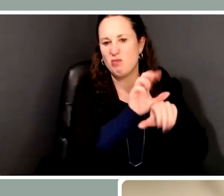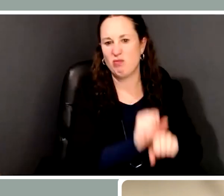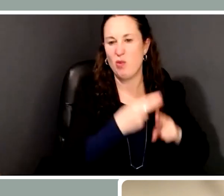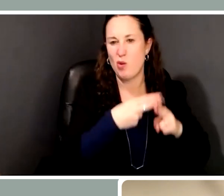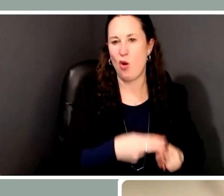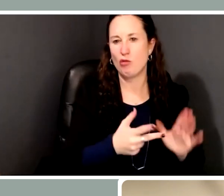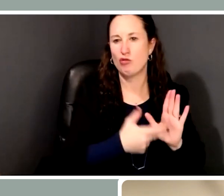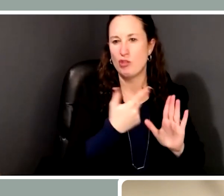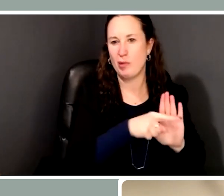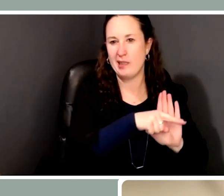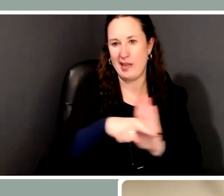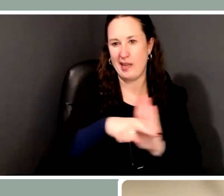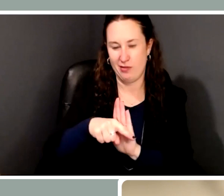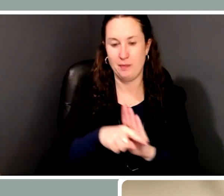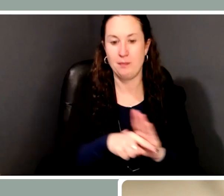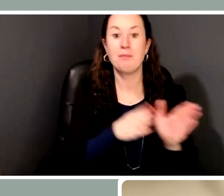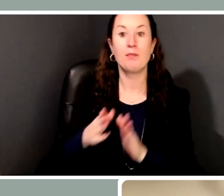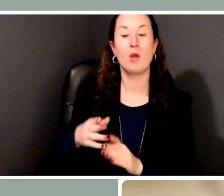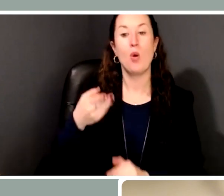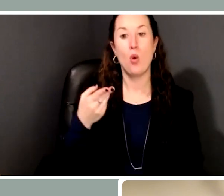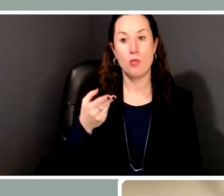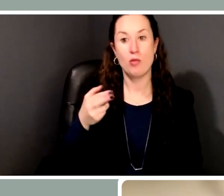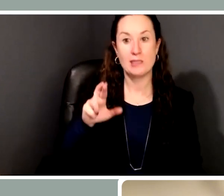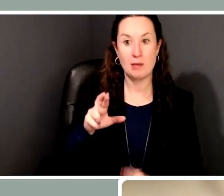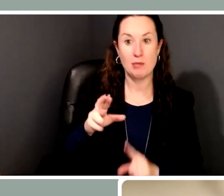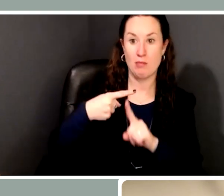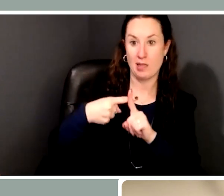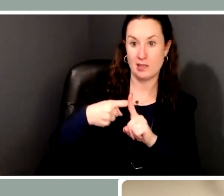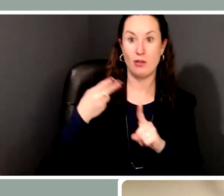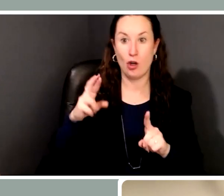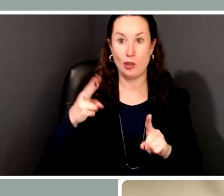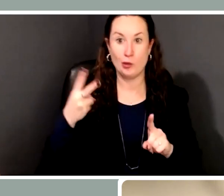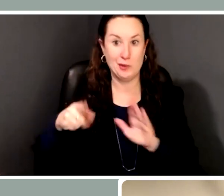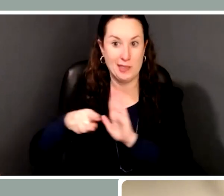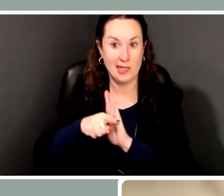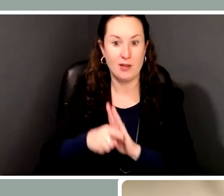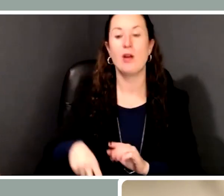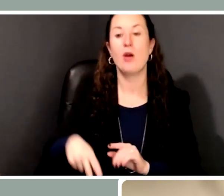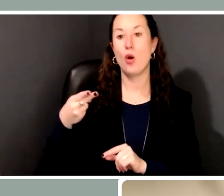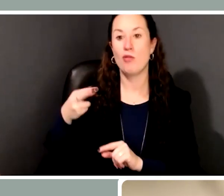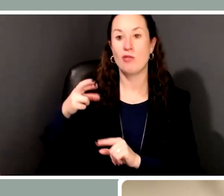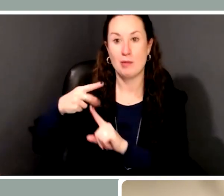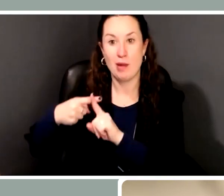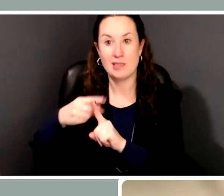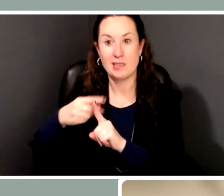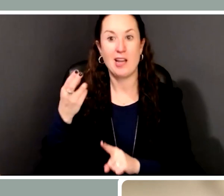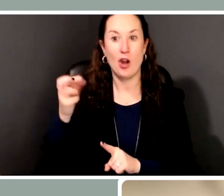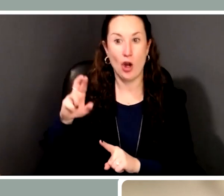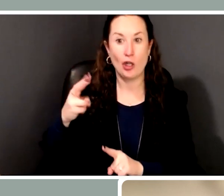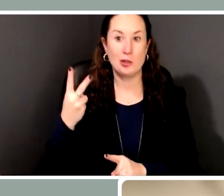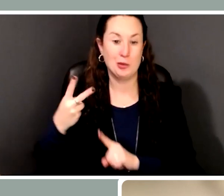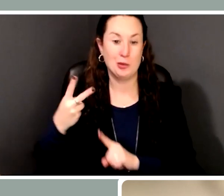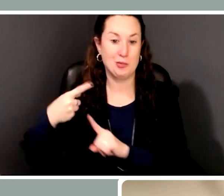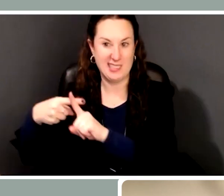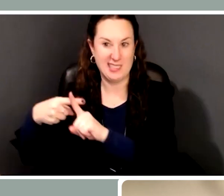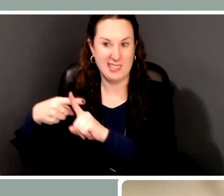negative. We have hormone receptor positive and HER2 negative, and then we had hormone receptor positive and HER2 positive. And that's what we